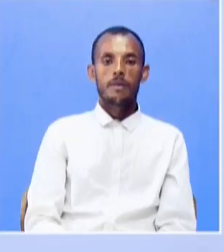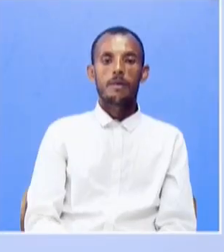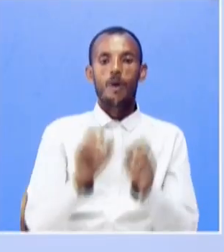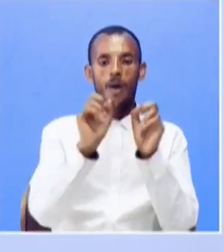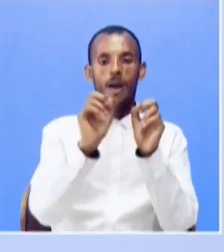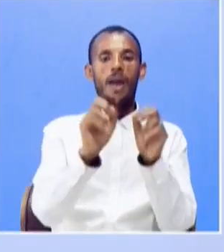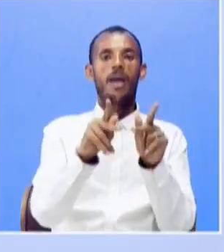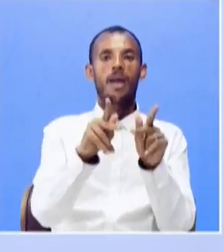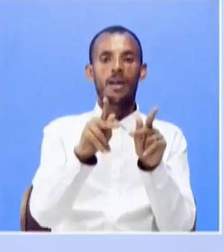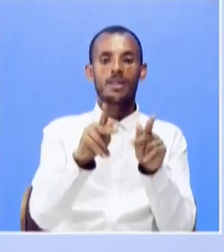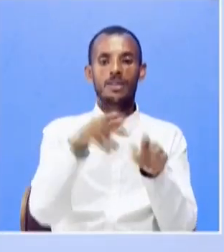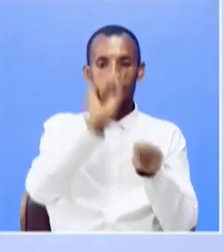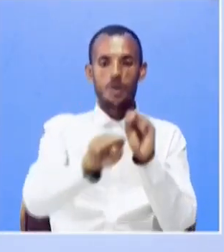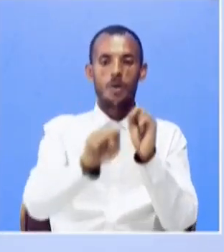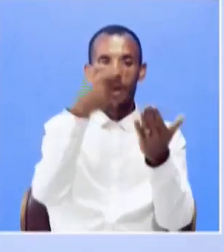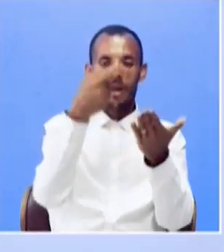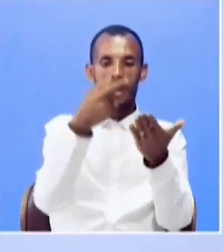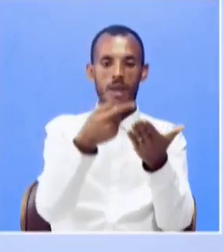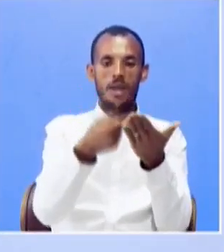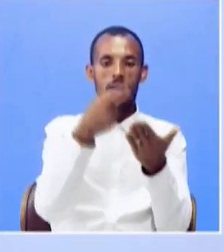Okay, so here,